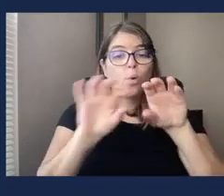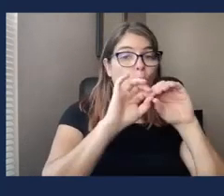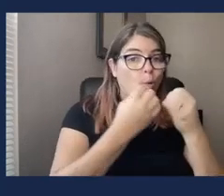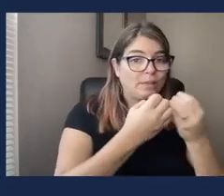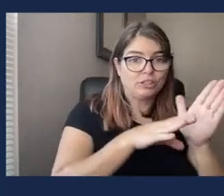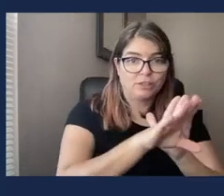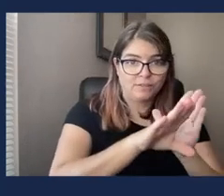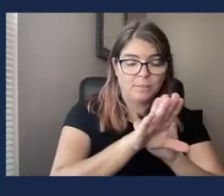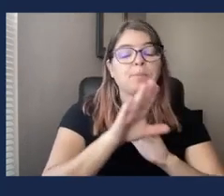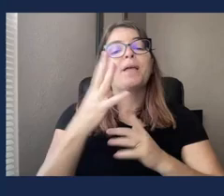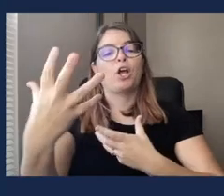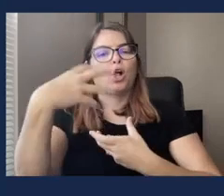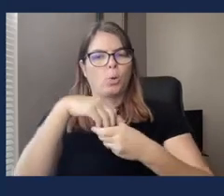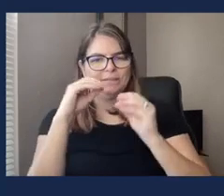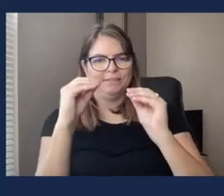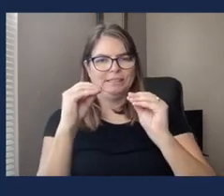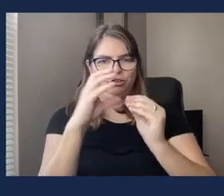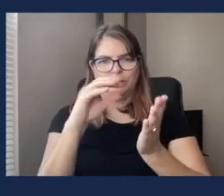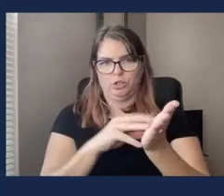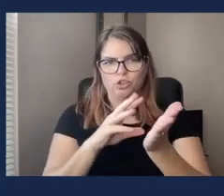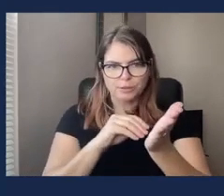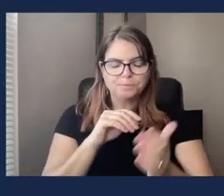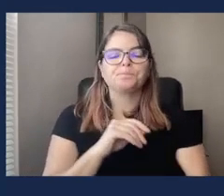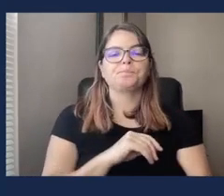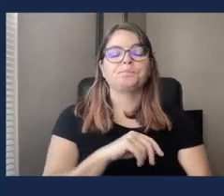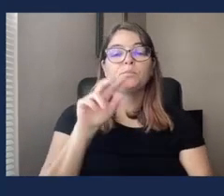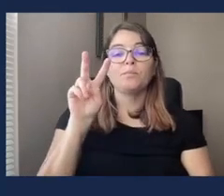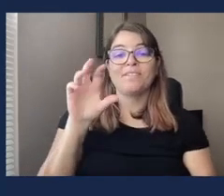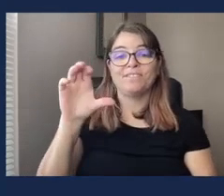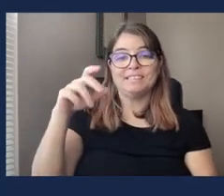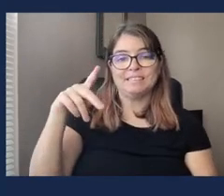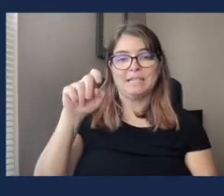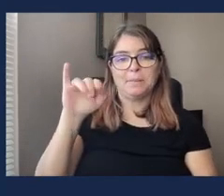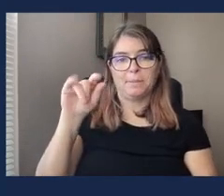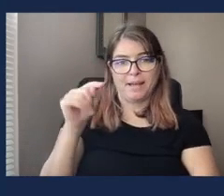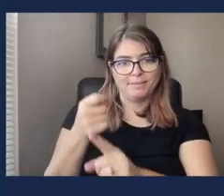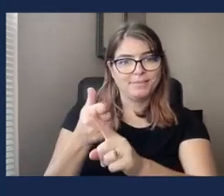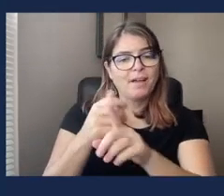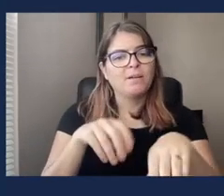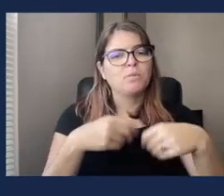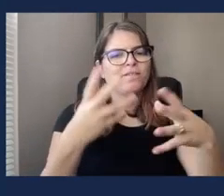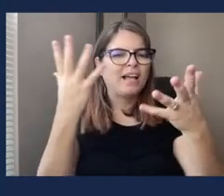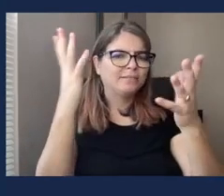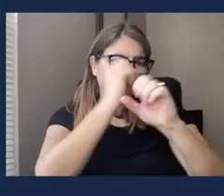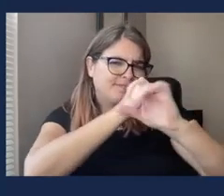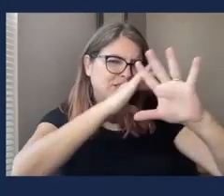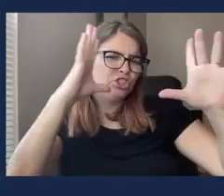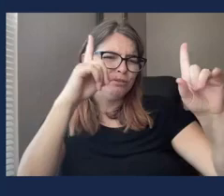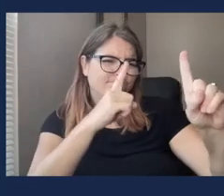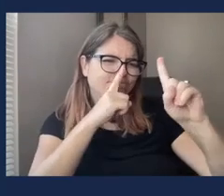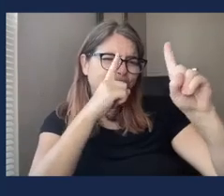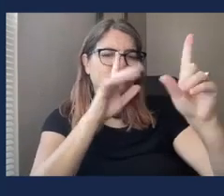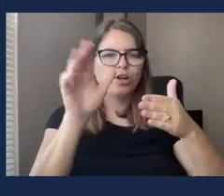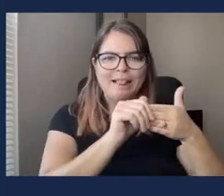development, and inclusive teaching and learning. VC Pettit provides vision and leadership to and